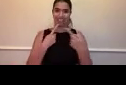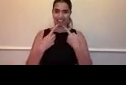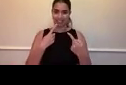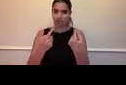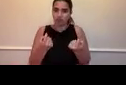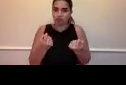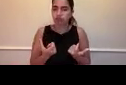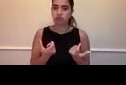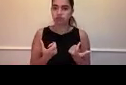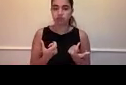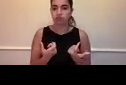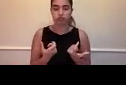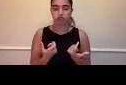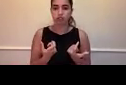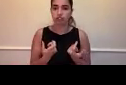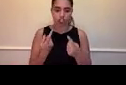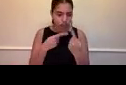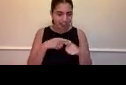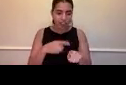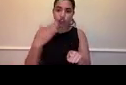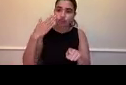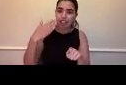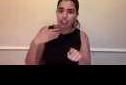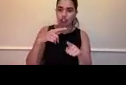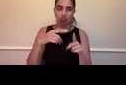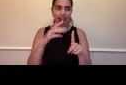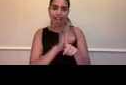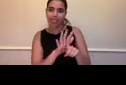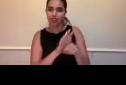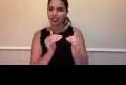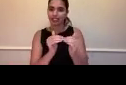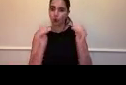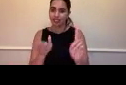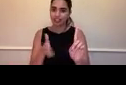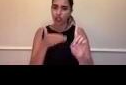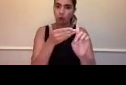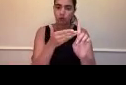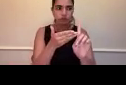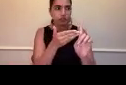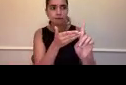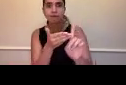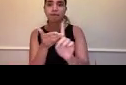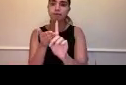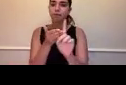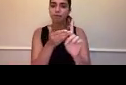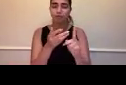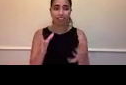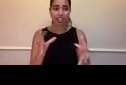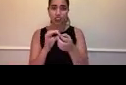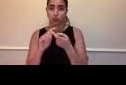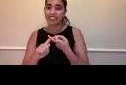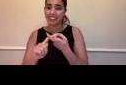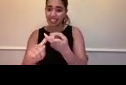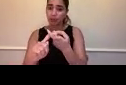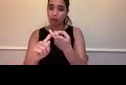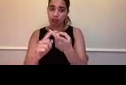that were tracking the racial and ethnic equality goals that are articulated in the Sustainable Development Goals. It's